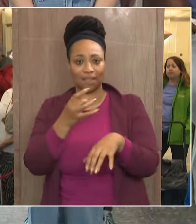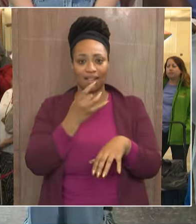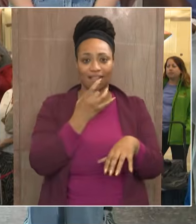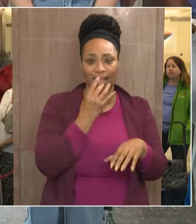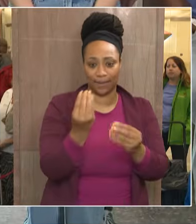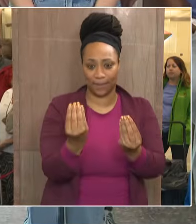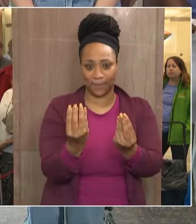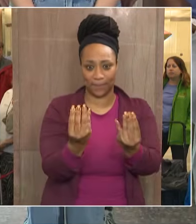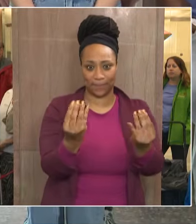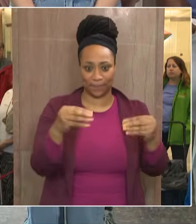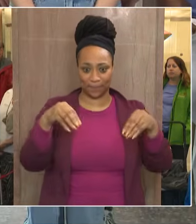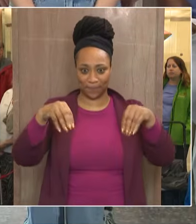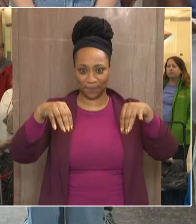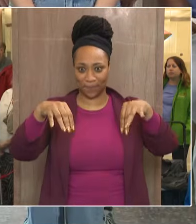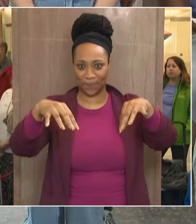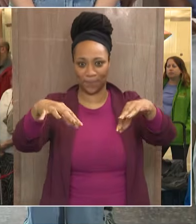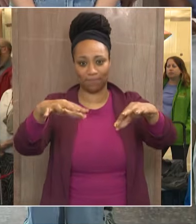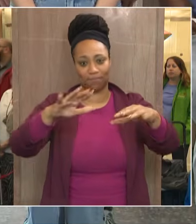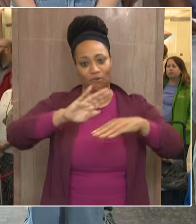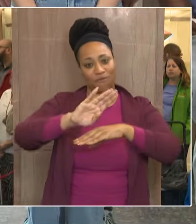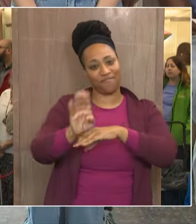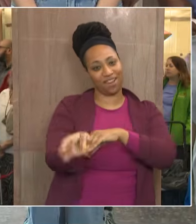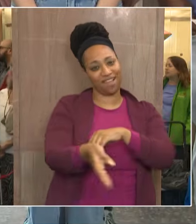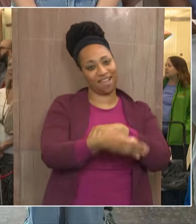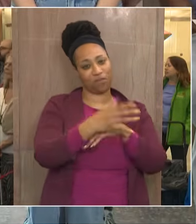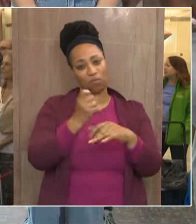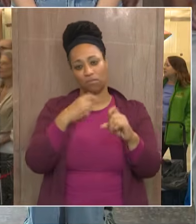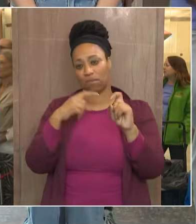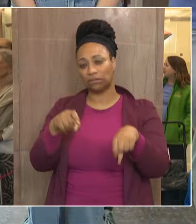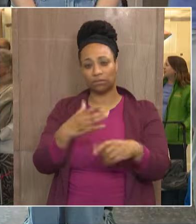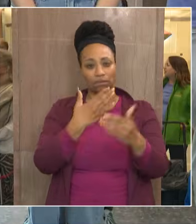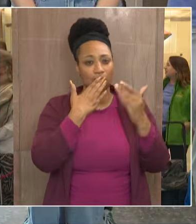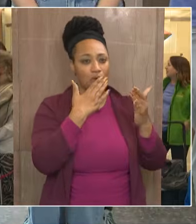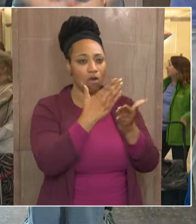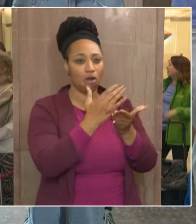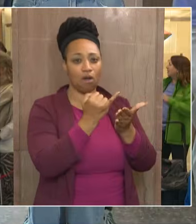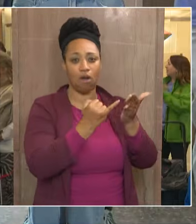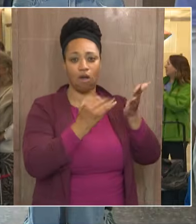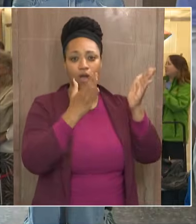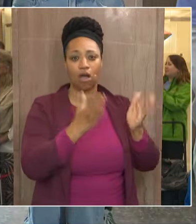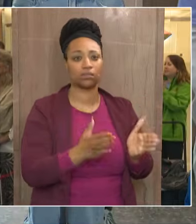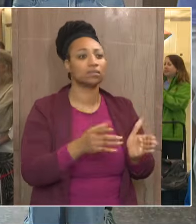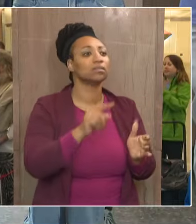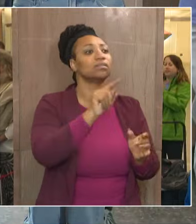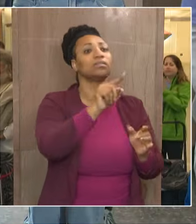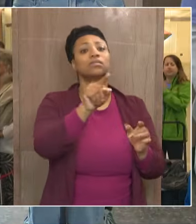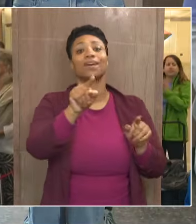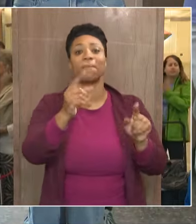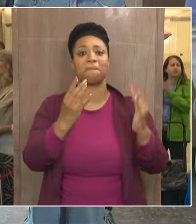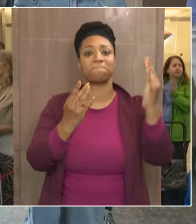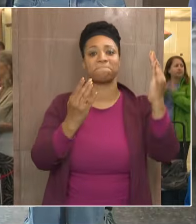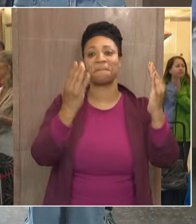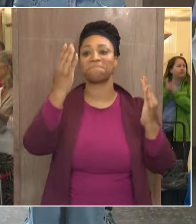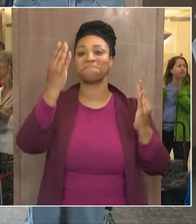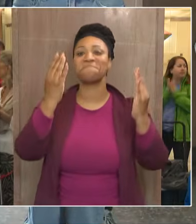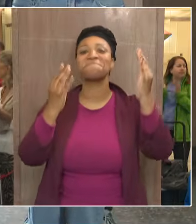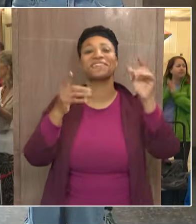just so grateful to all of our artists. Artists, where are you? Be acknowledged. Give them a big round of applause.